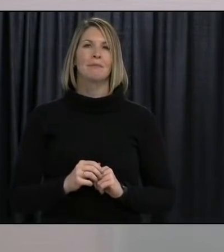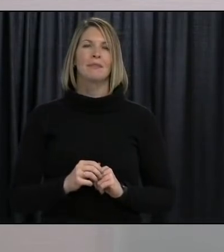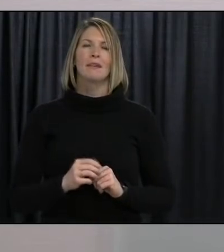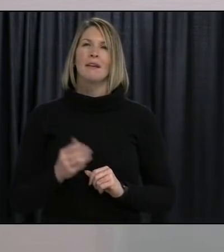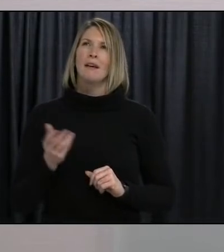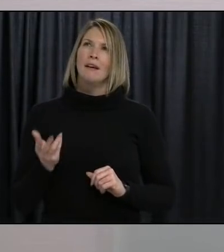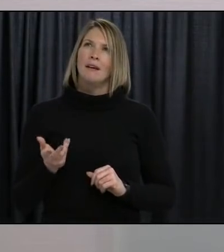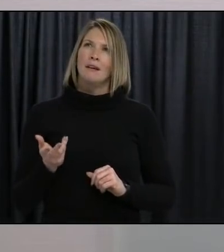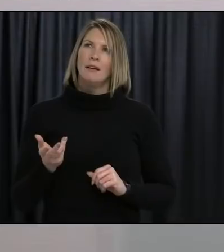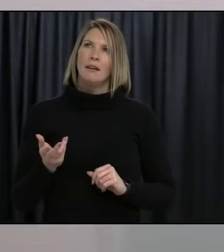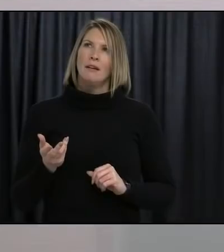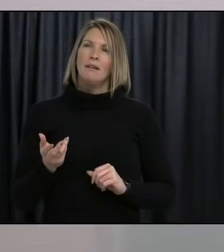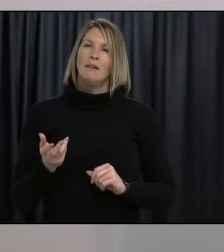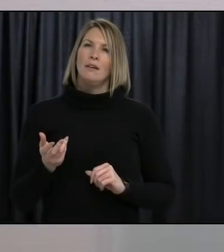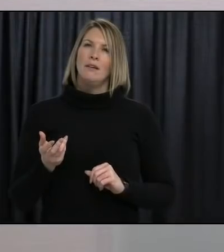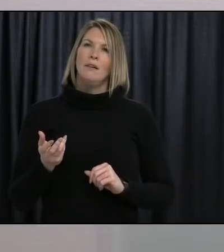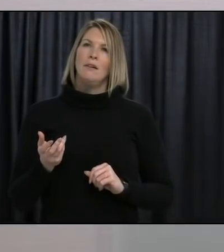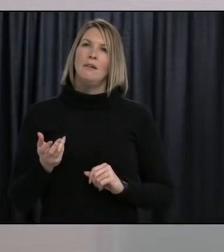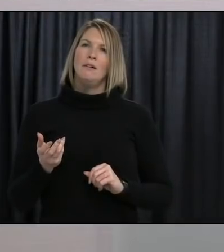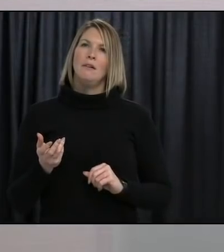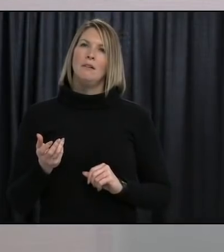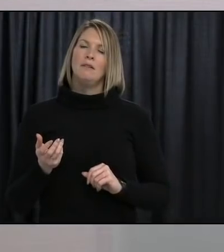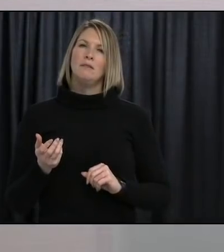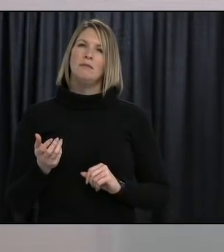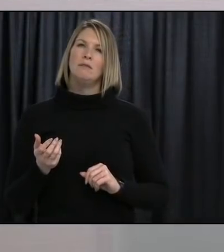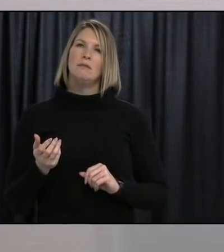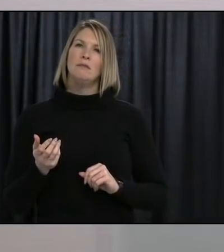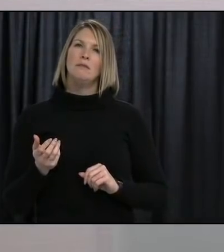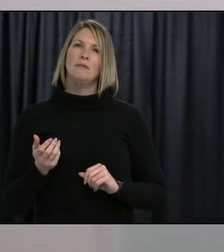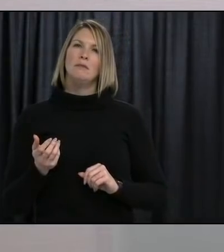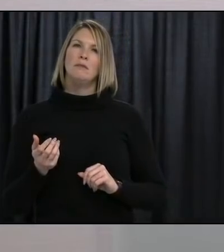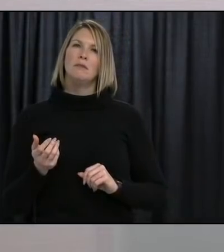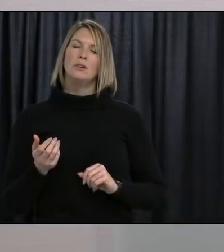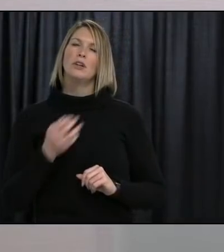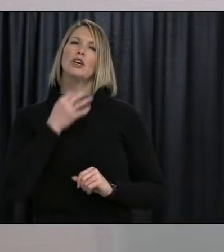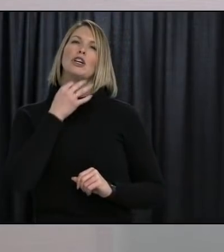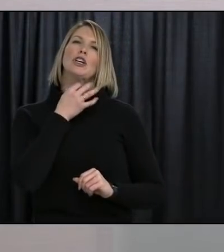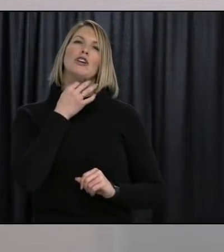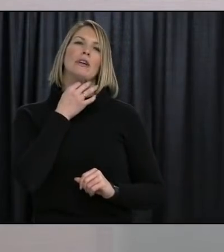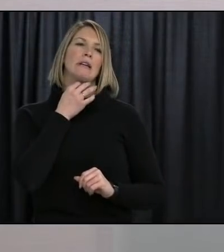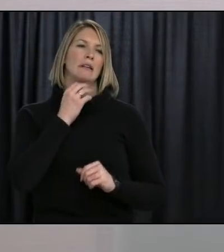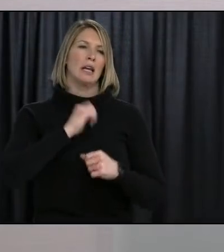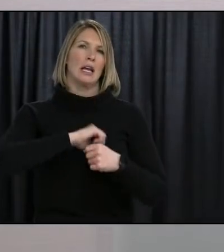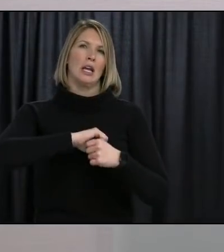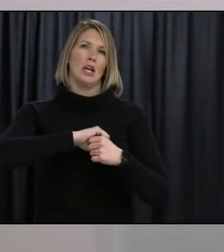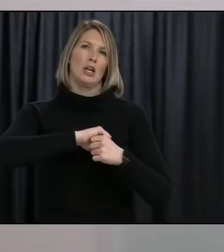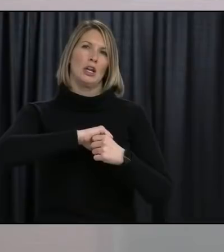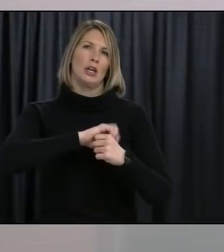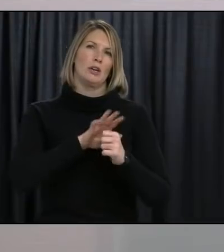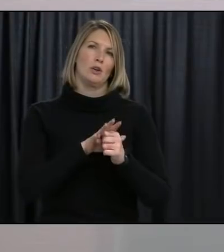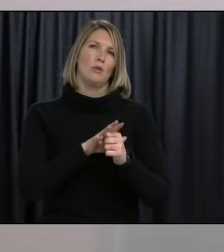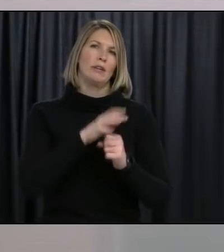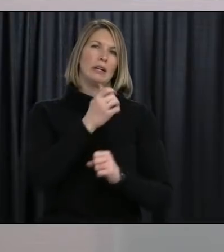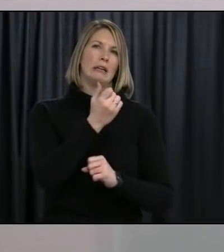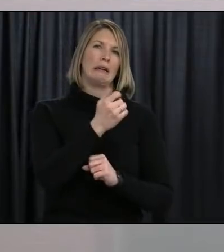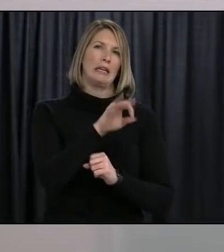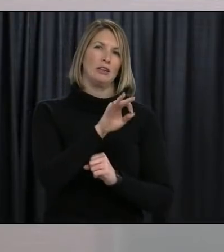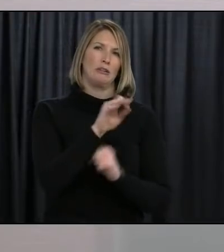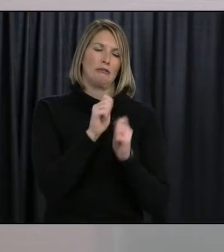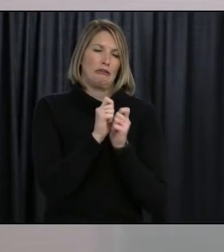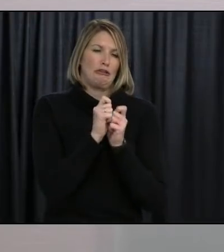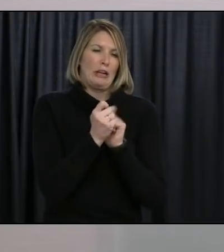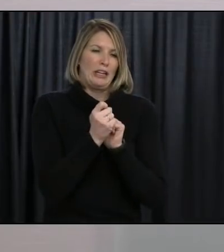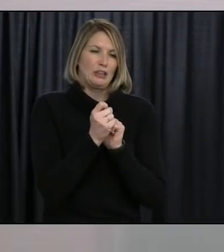What's the very latest information you're getting about the COVID-19 variant and how that might impact the province?